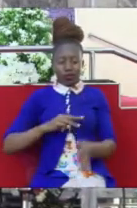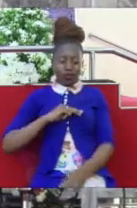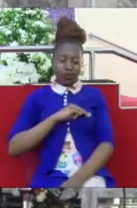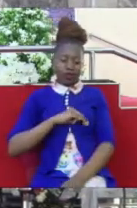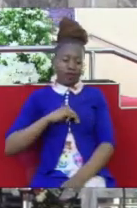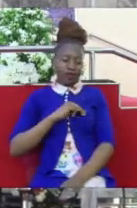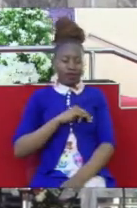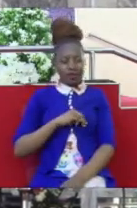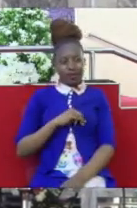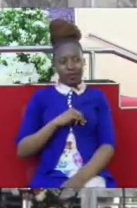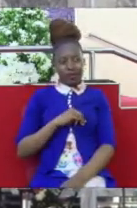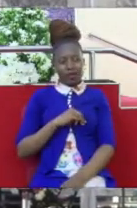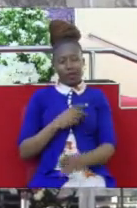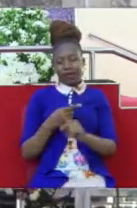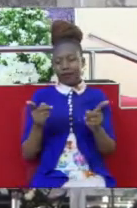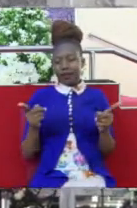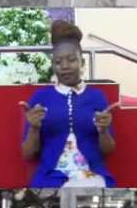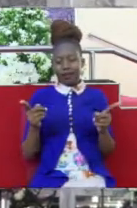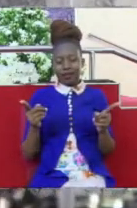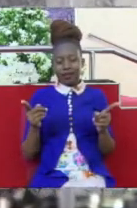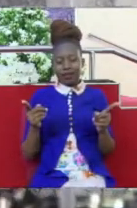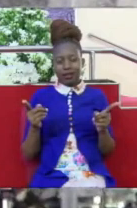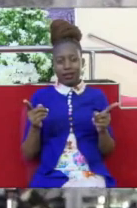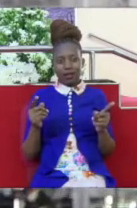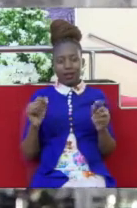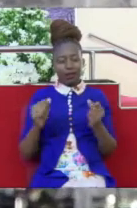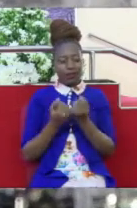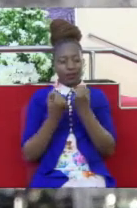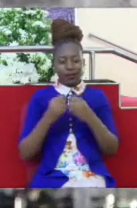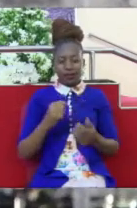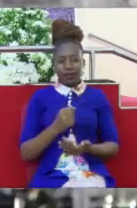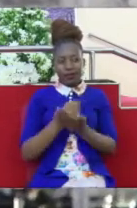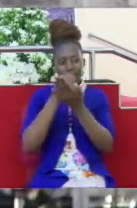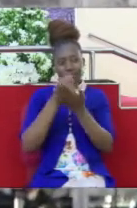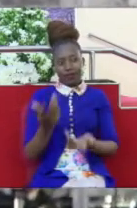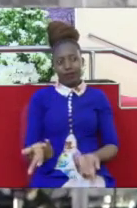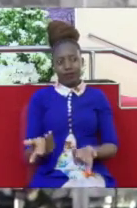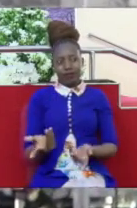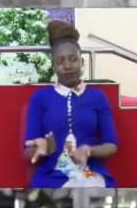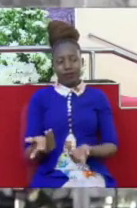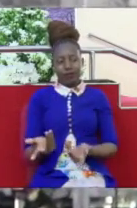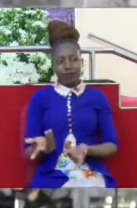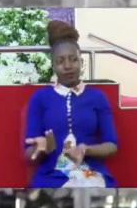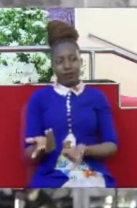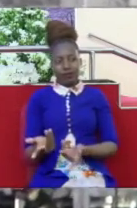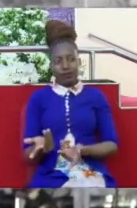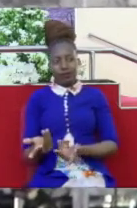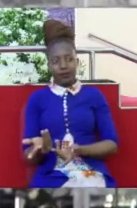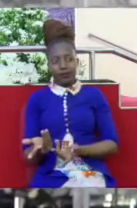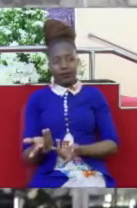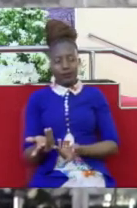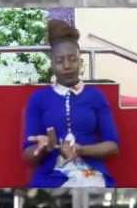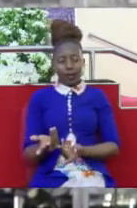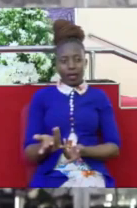kuhurumia tu mtu. But not enough to do anything to help him. Lakini hawezi fanya kitu ya kumsaidia. And it's a sense of relief that you're not the one that's suffering.